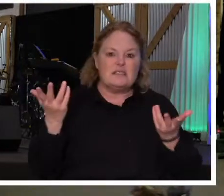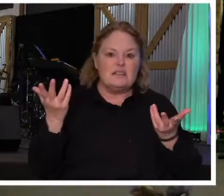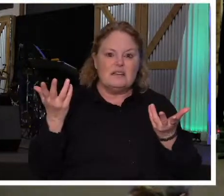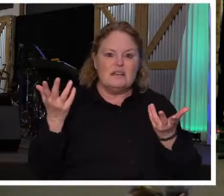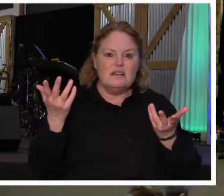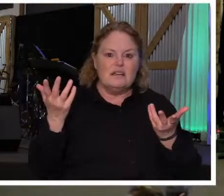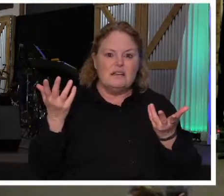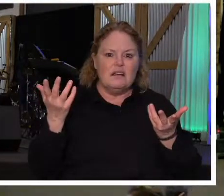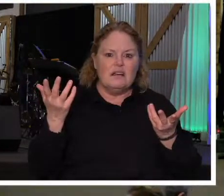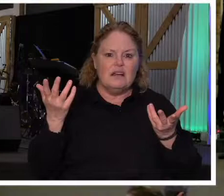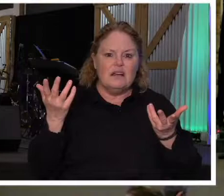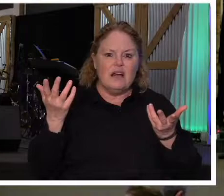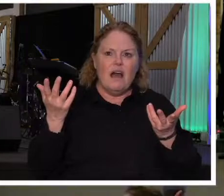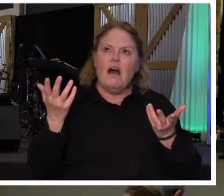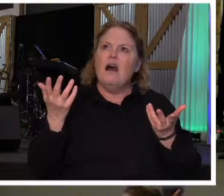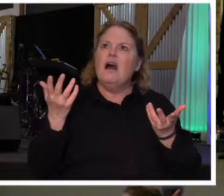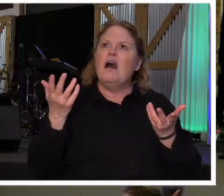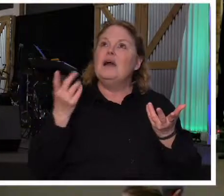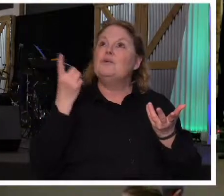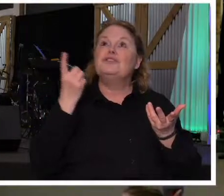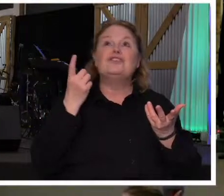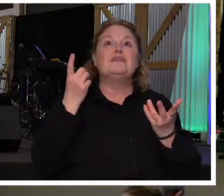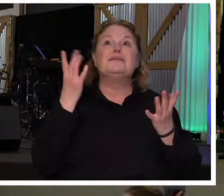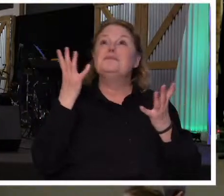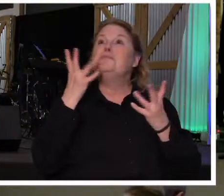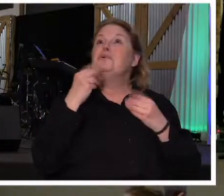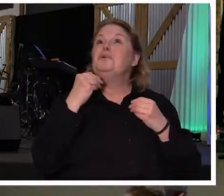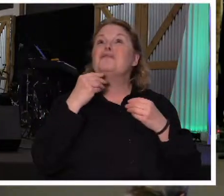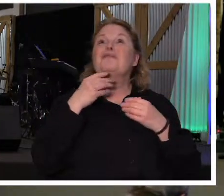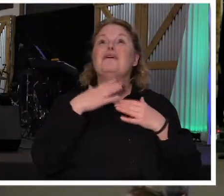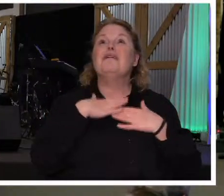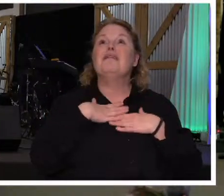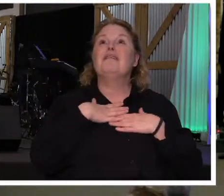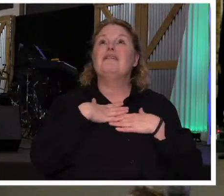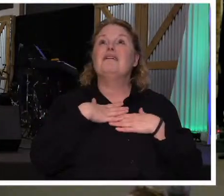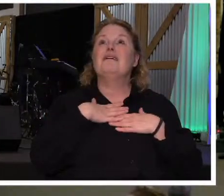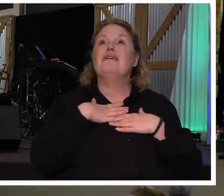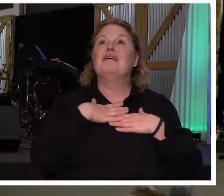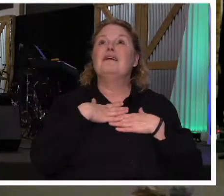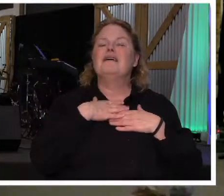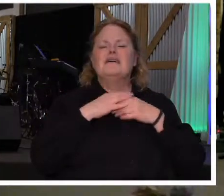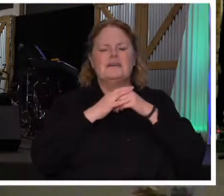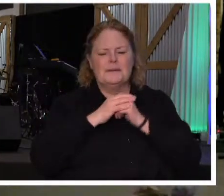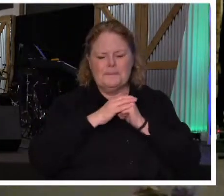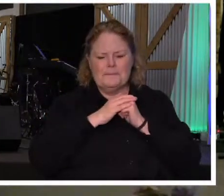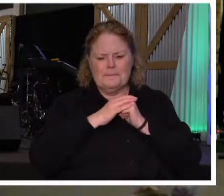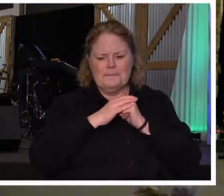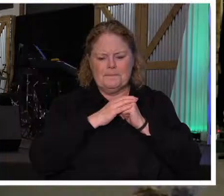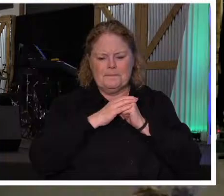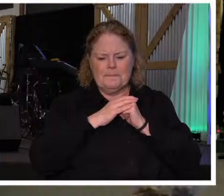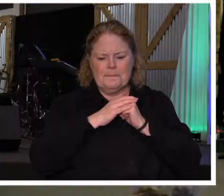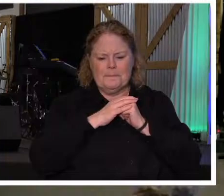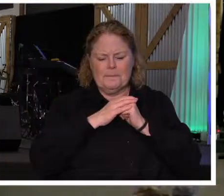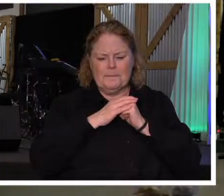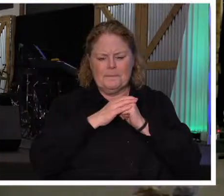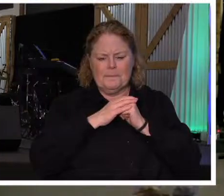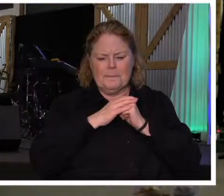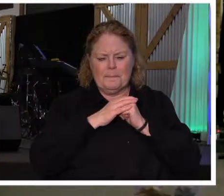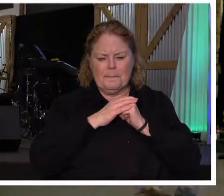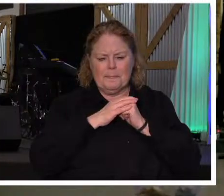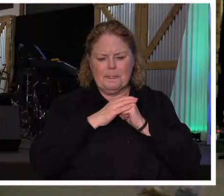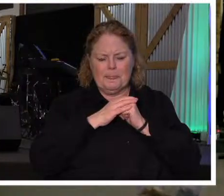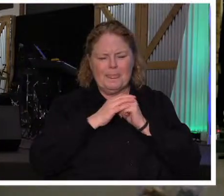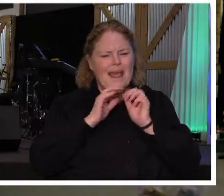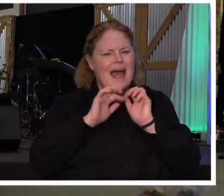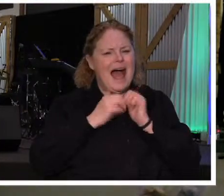them. And if you think about this, how in the world can somebody find holiness, the